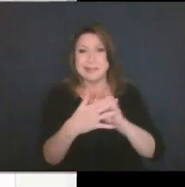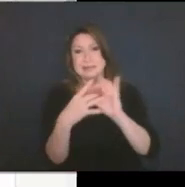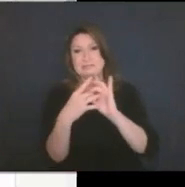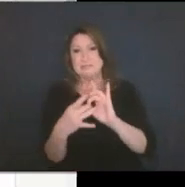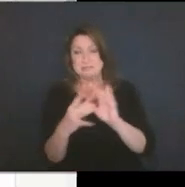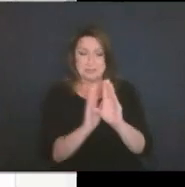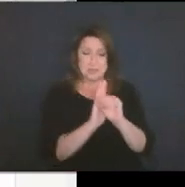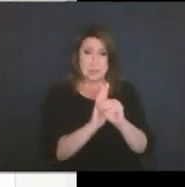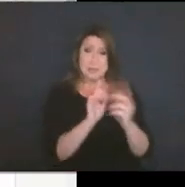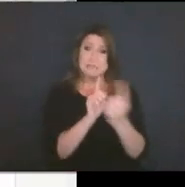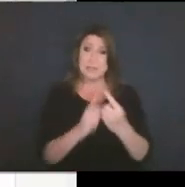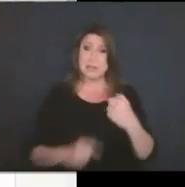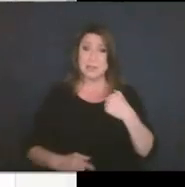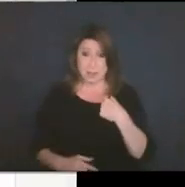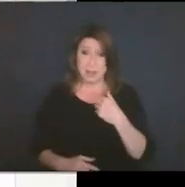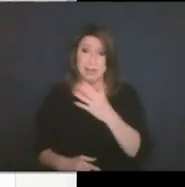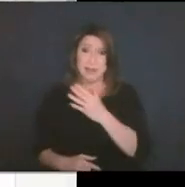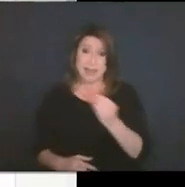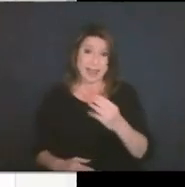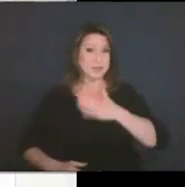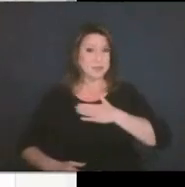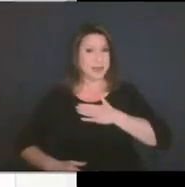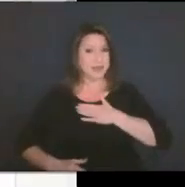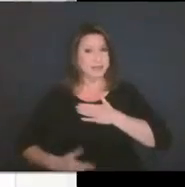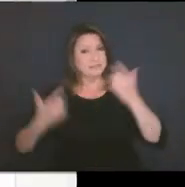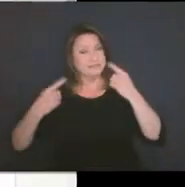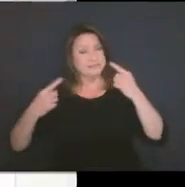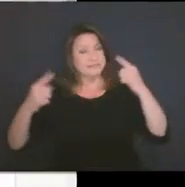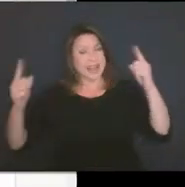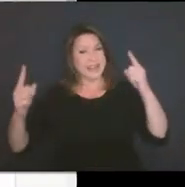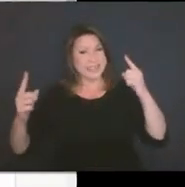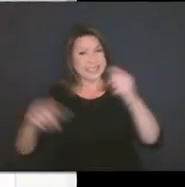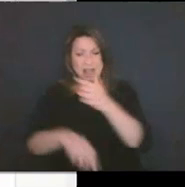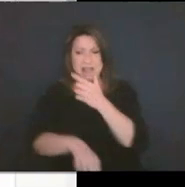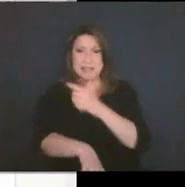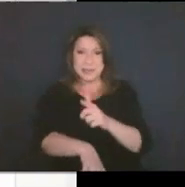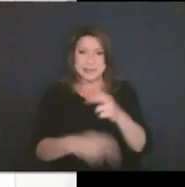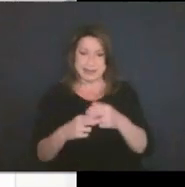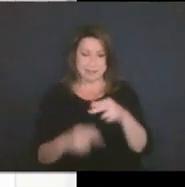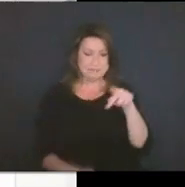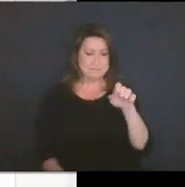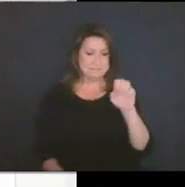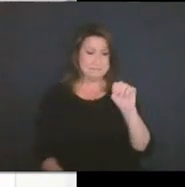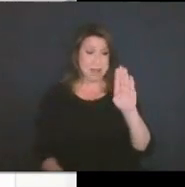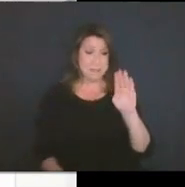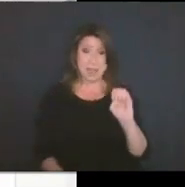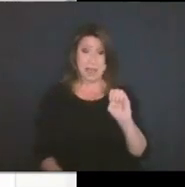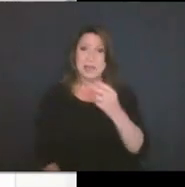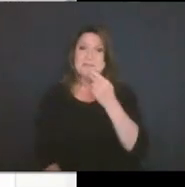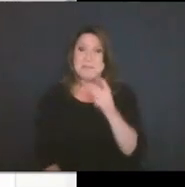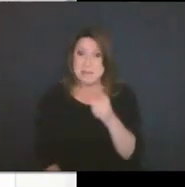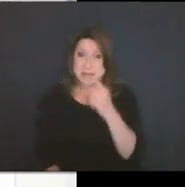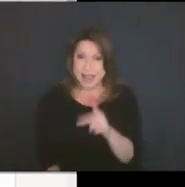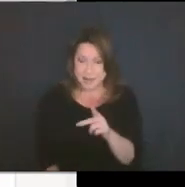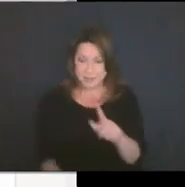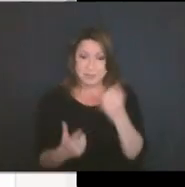you can meet myself and my trusty bearded dragon, Pembe. Also, if you're ever in need of meeting